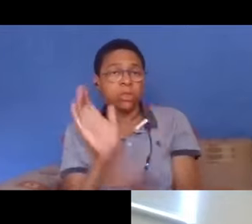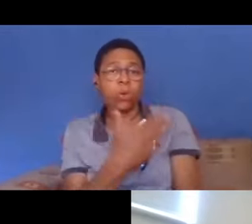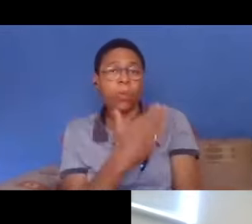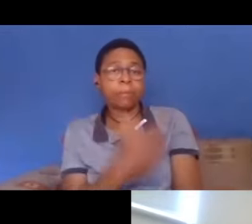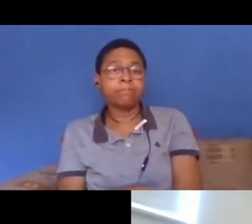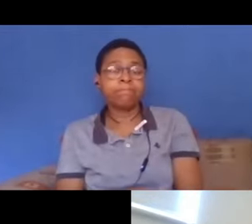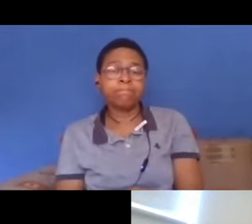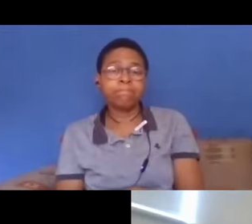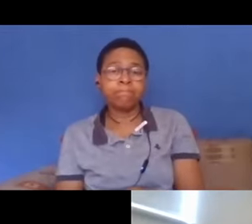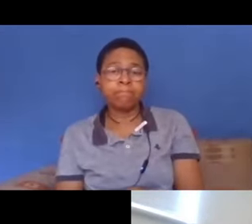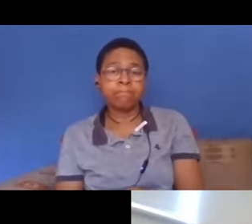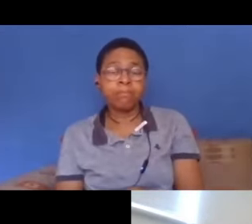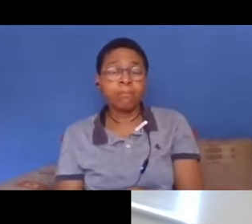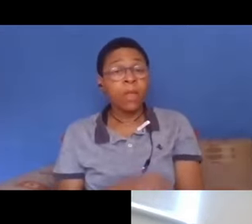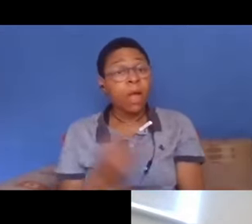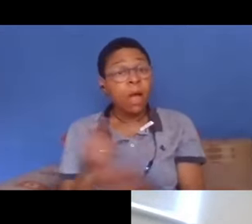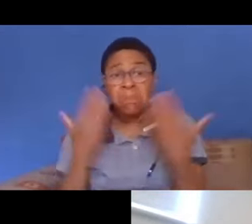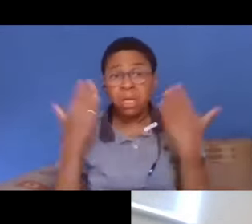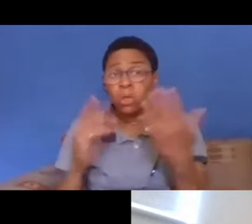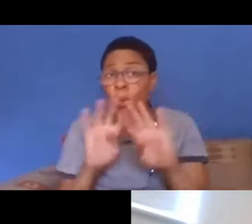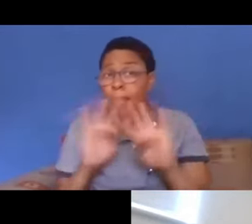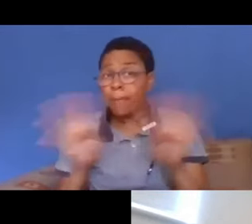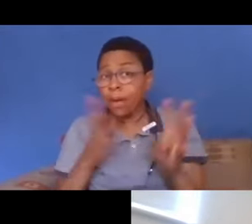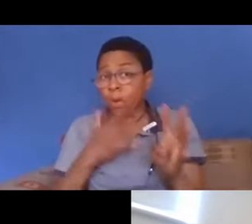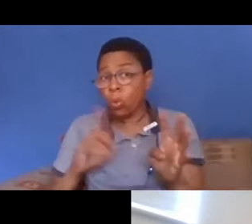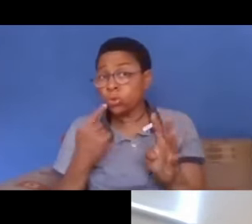just anybody from the panel wants to say anything about that?